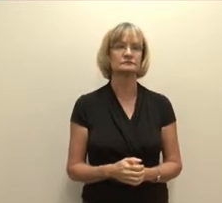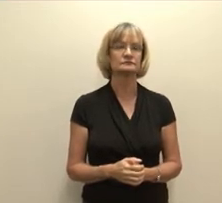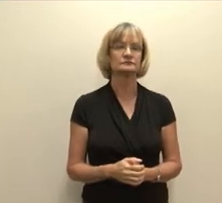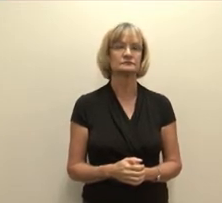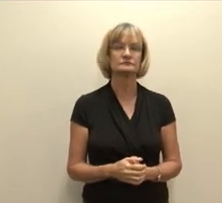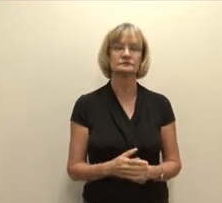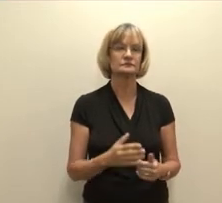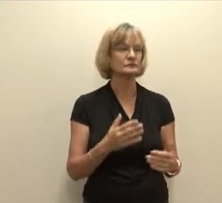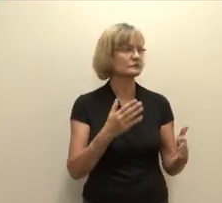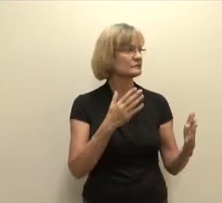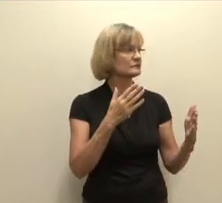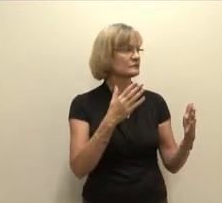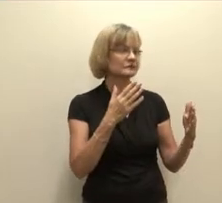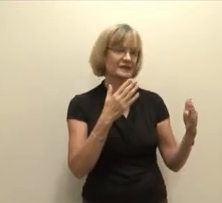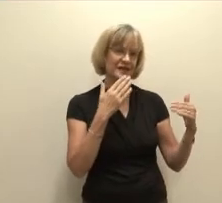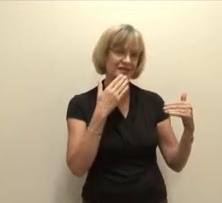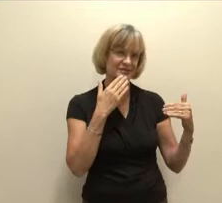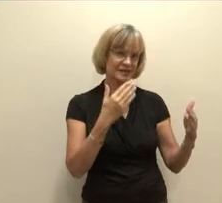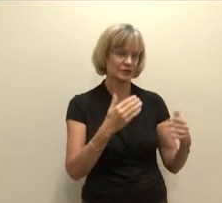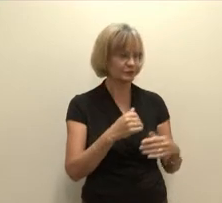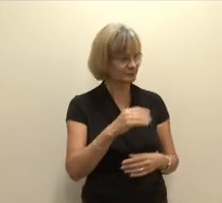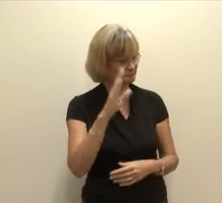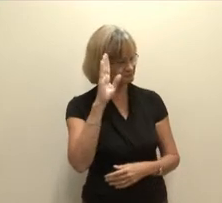Thank you, Ms. Phillips. Hello,